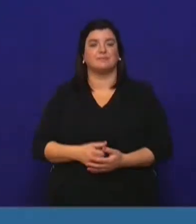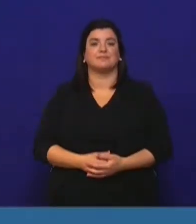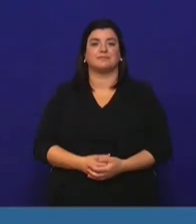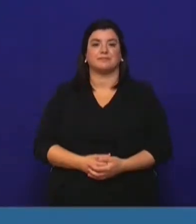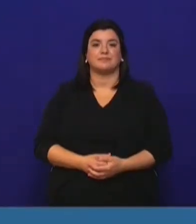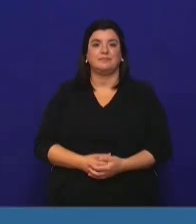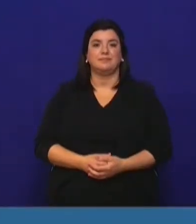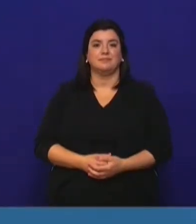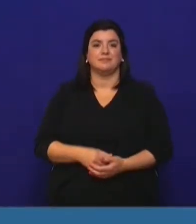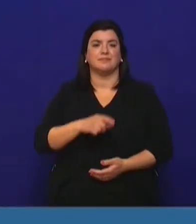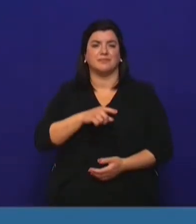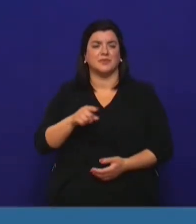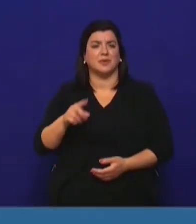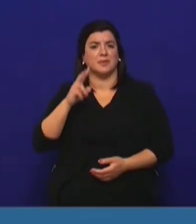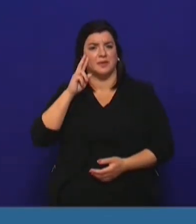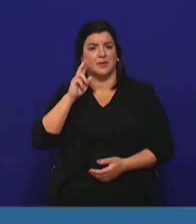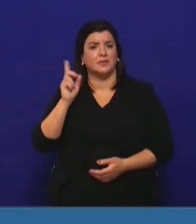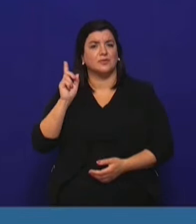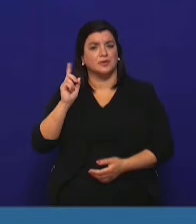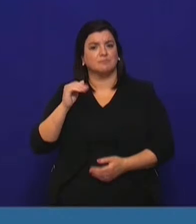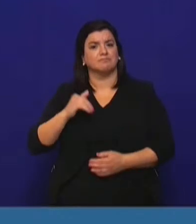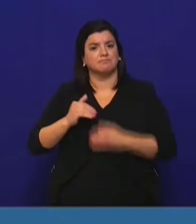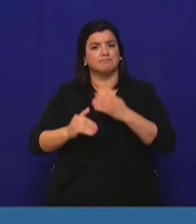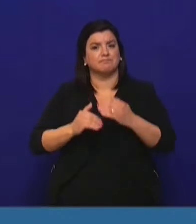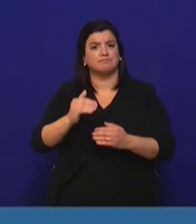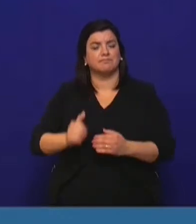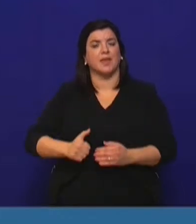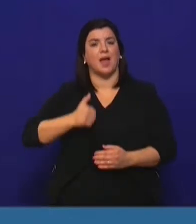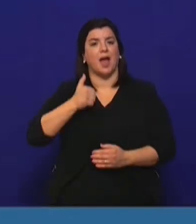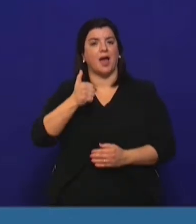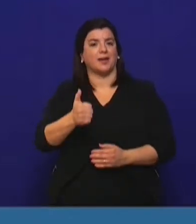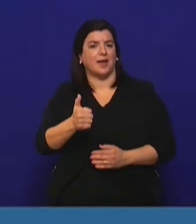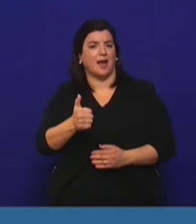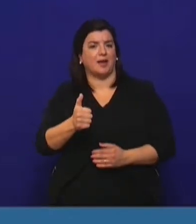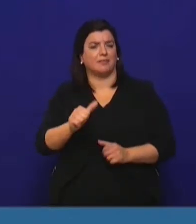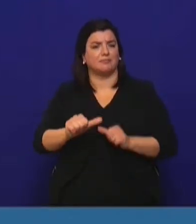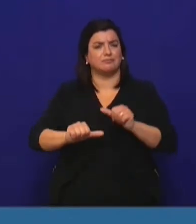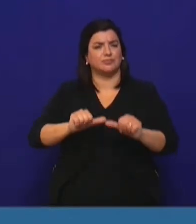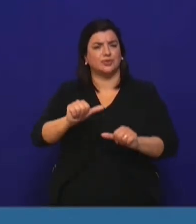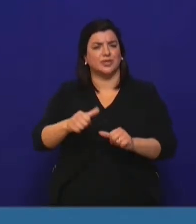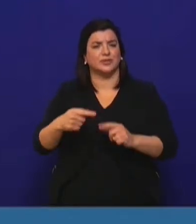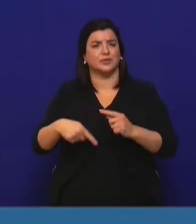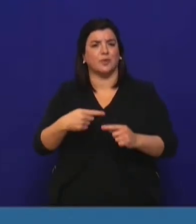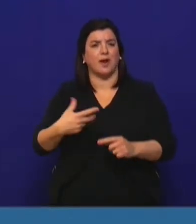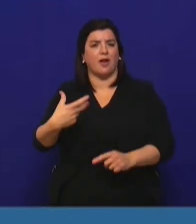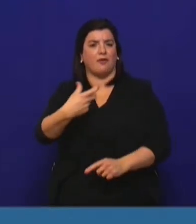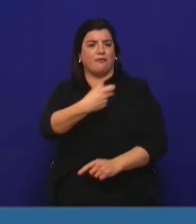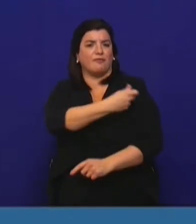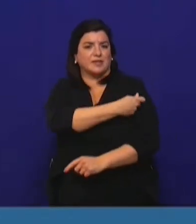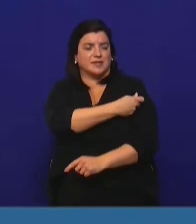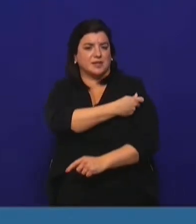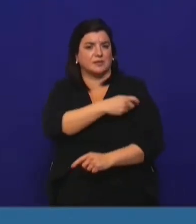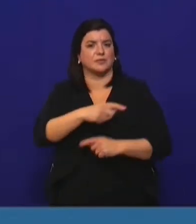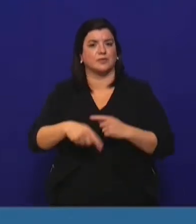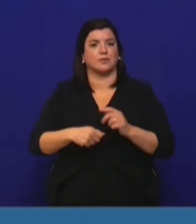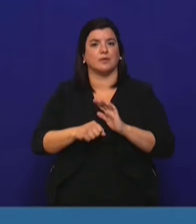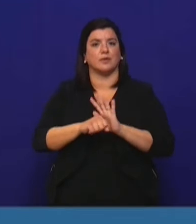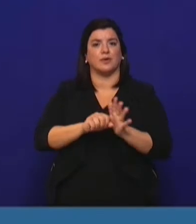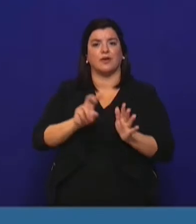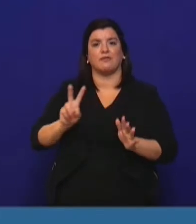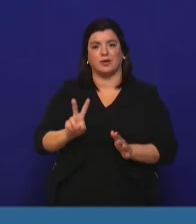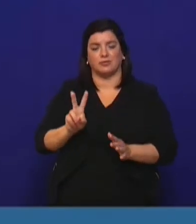Bħalma qegħdin taraw ukoll qegħdin sejrin tajjeb ħafna fil-proċess tal-tilqim tal-COVID fejn aħna għaddejjin